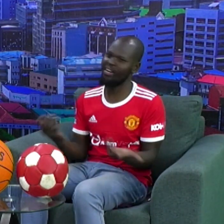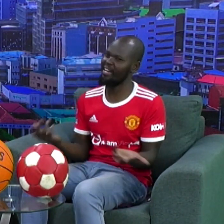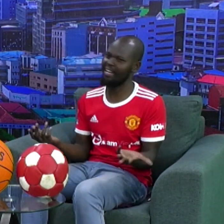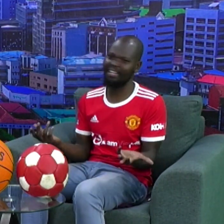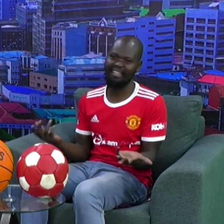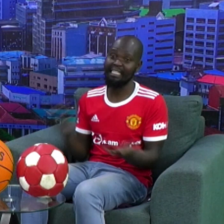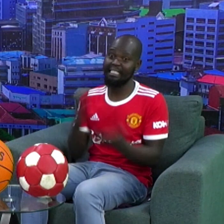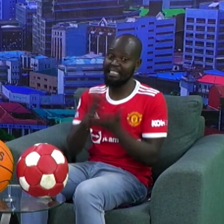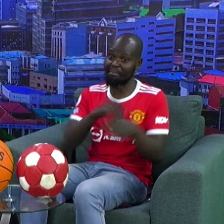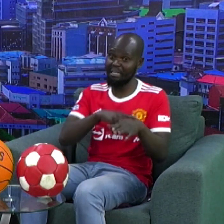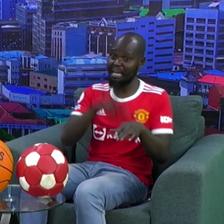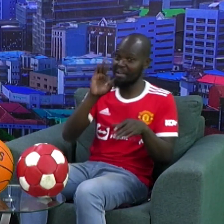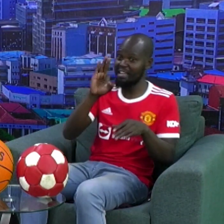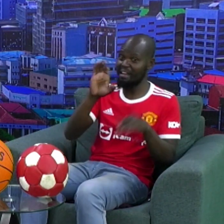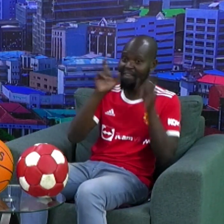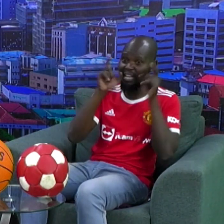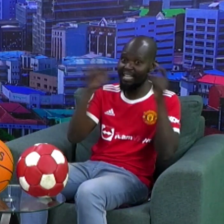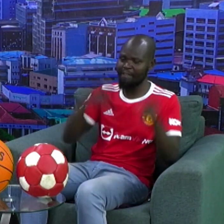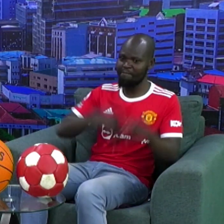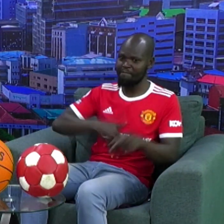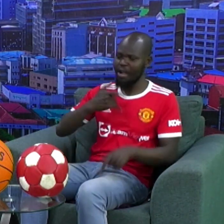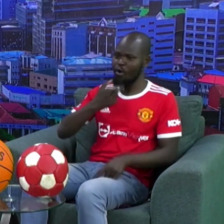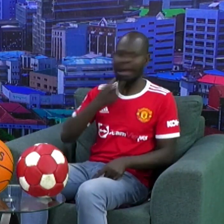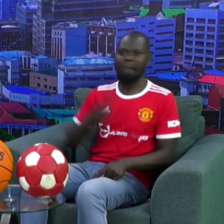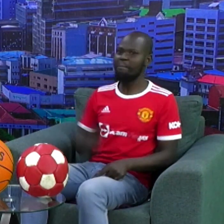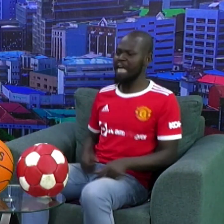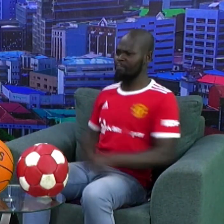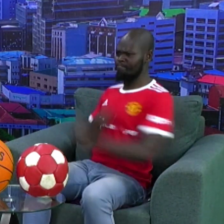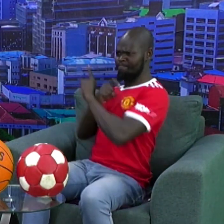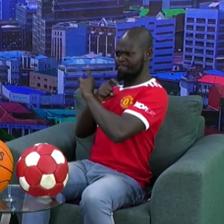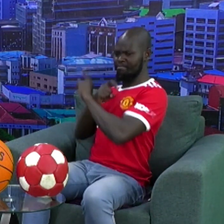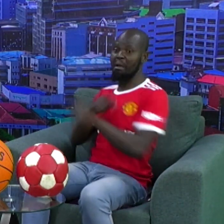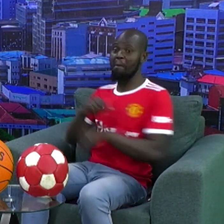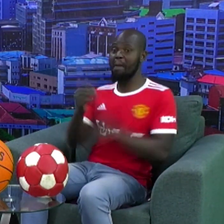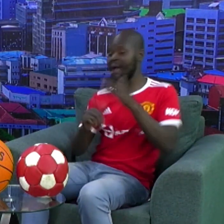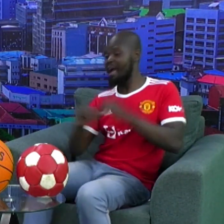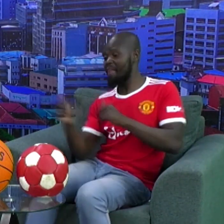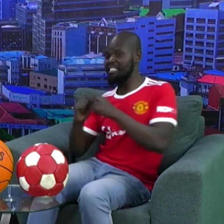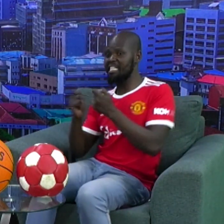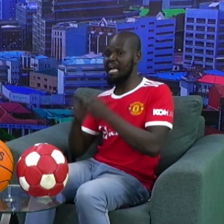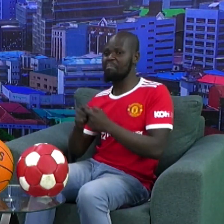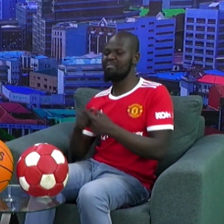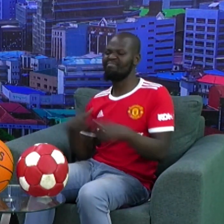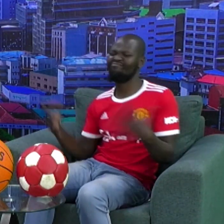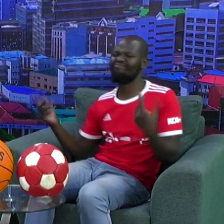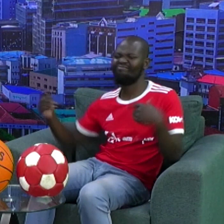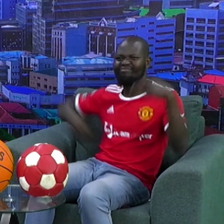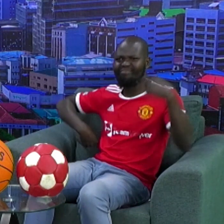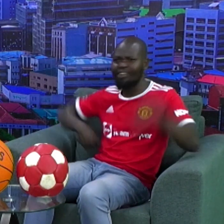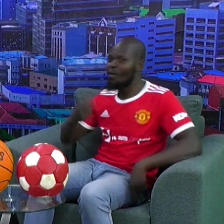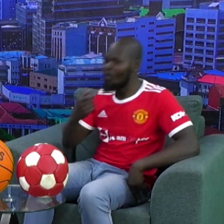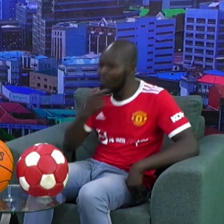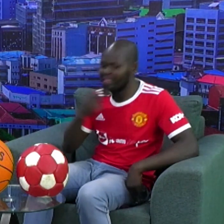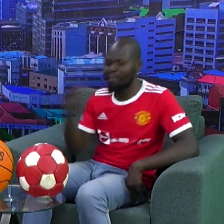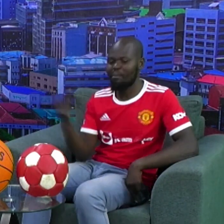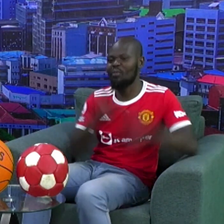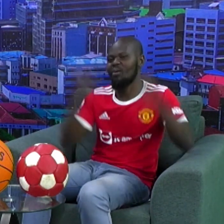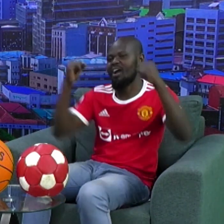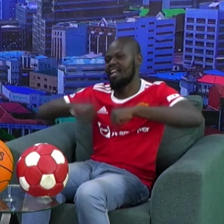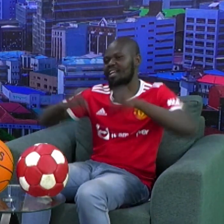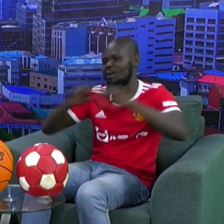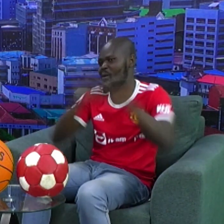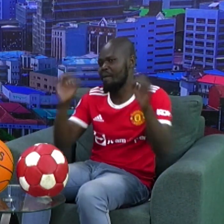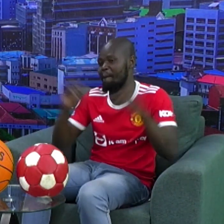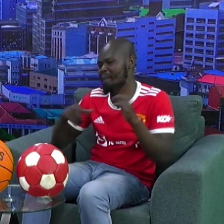to come strong. I believe it will be 1-2 Right. or probably 1-0. The Tusker will work on their defense,